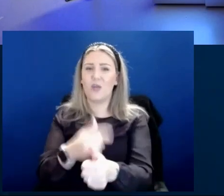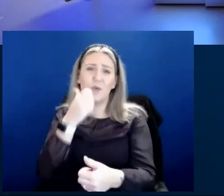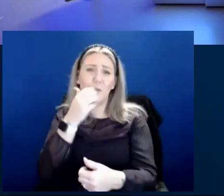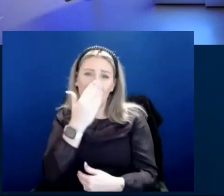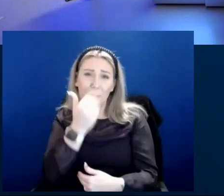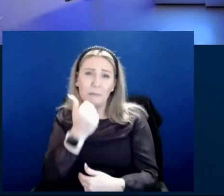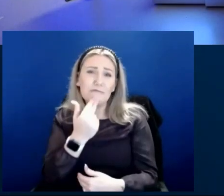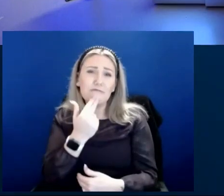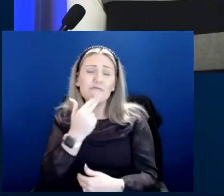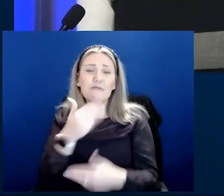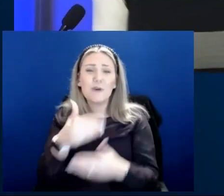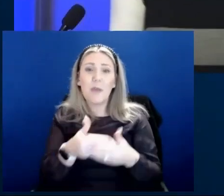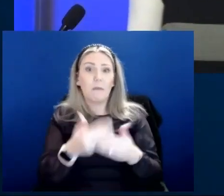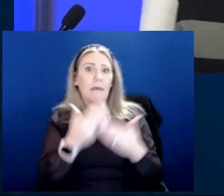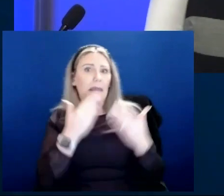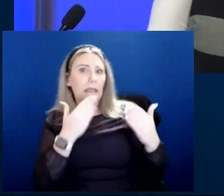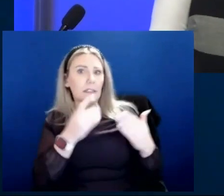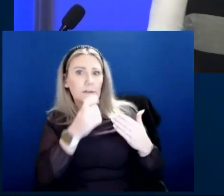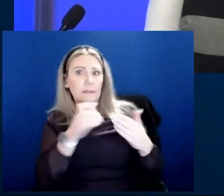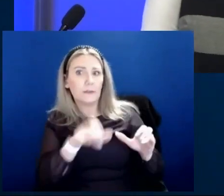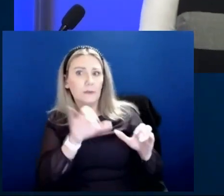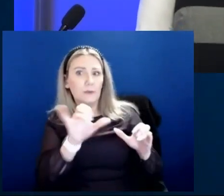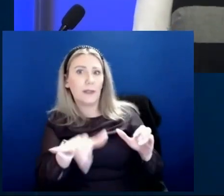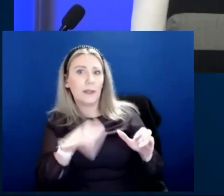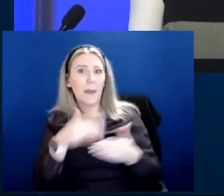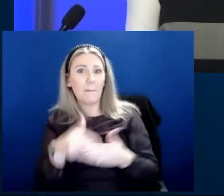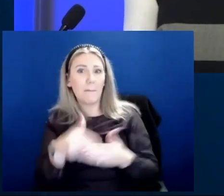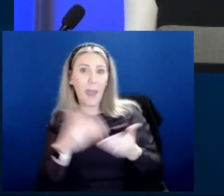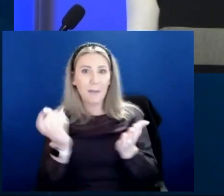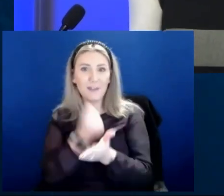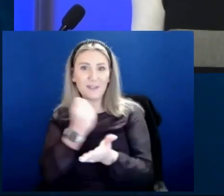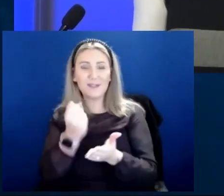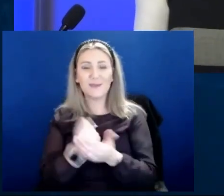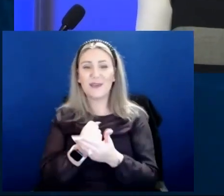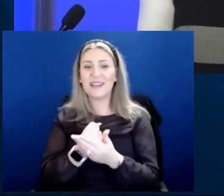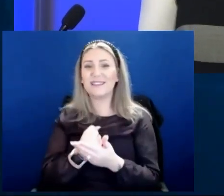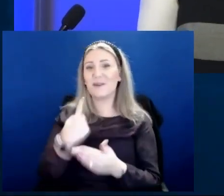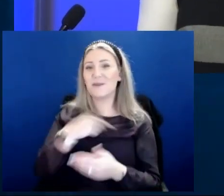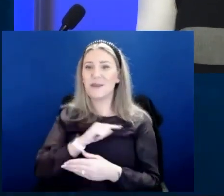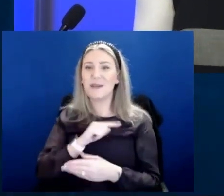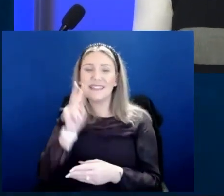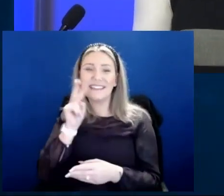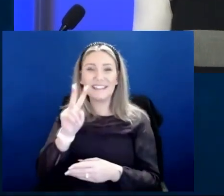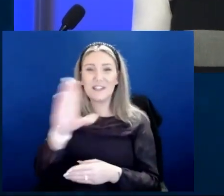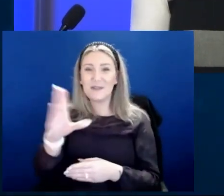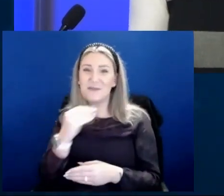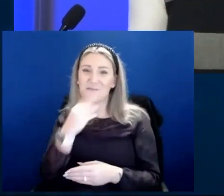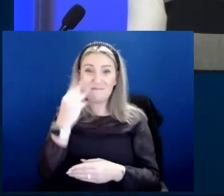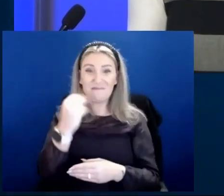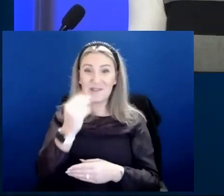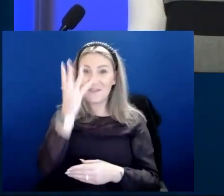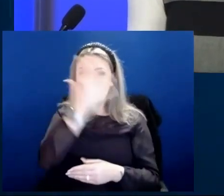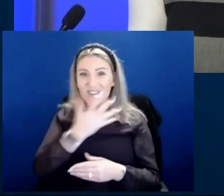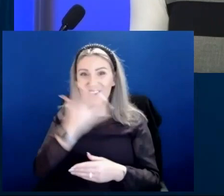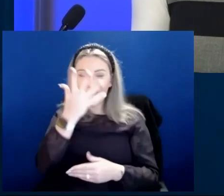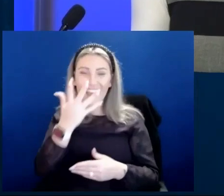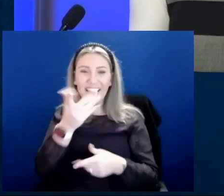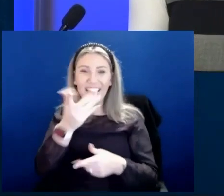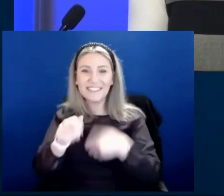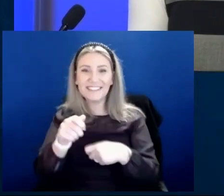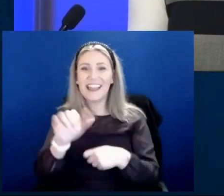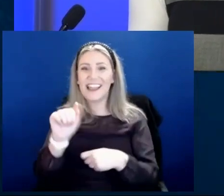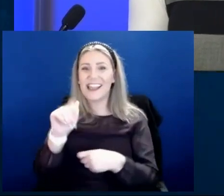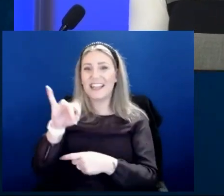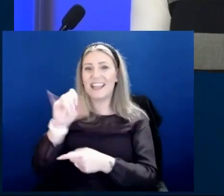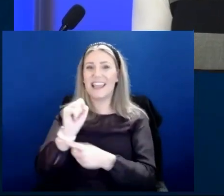not making me do that. Babies win. So we're going to look at your cute, darling face instead, apparently. Alexis Delson is joining us in Studio